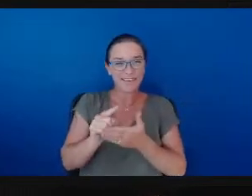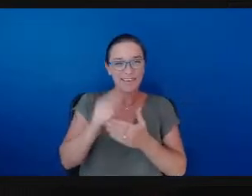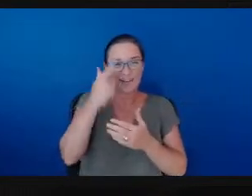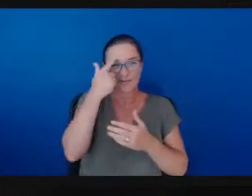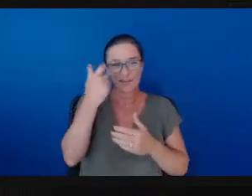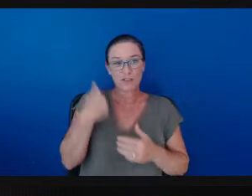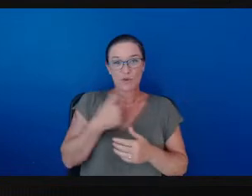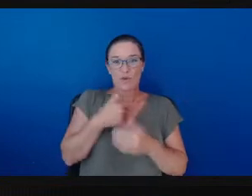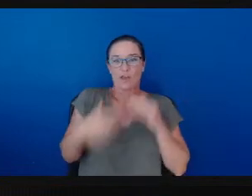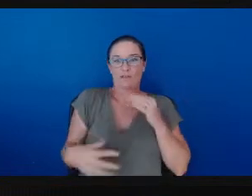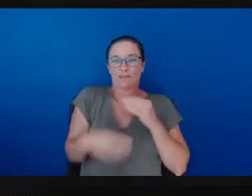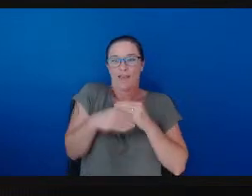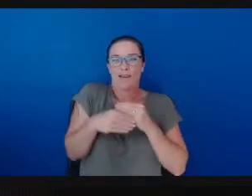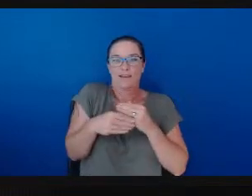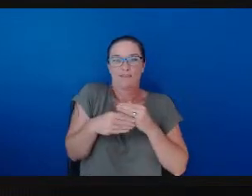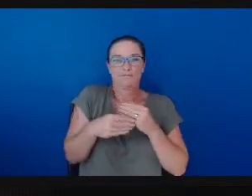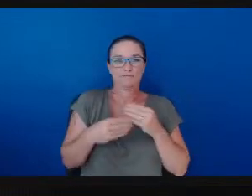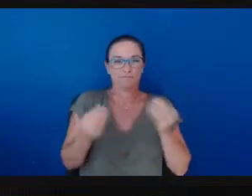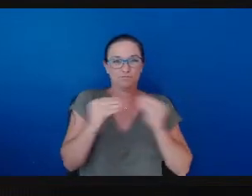in extra